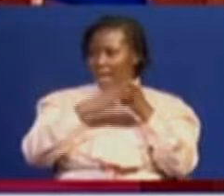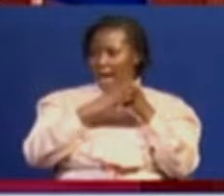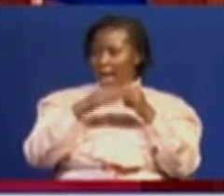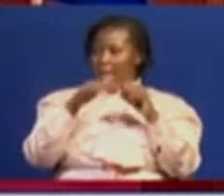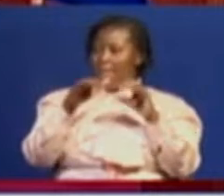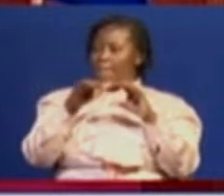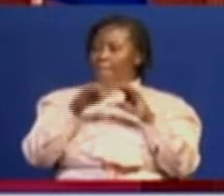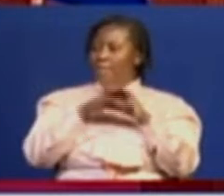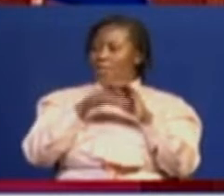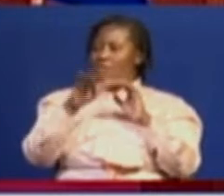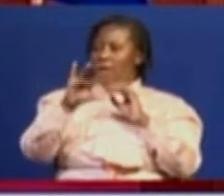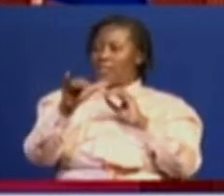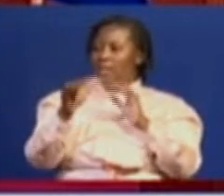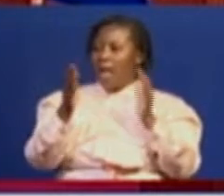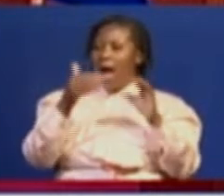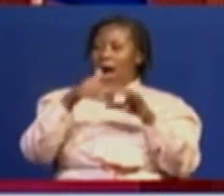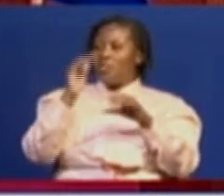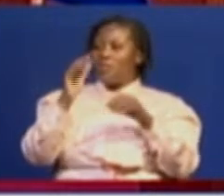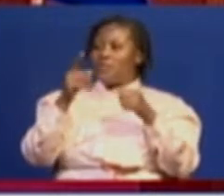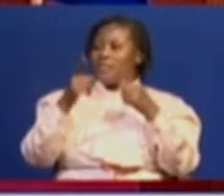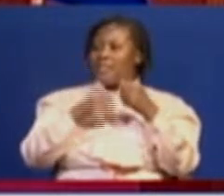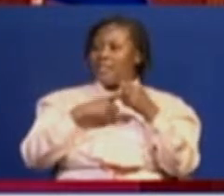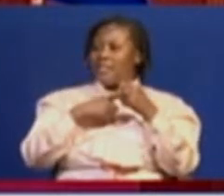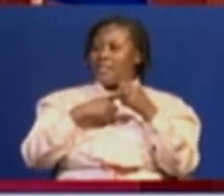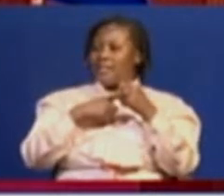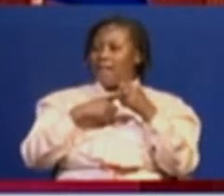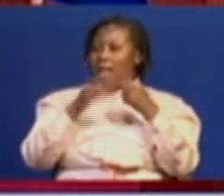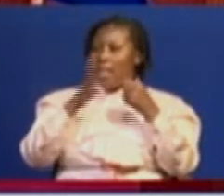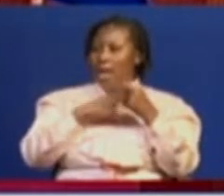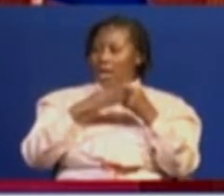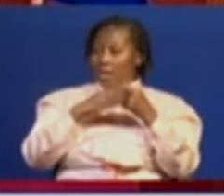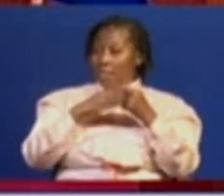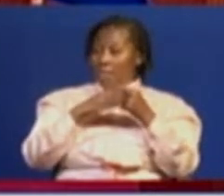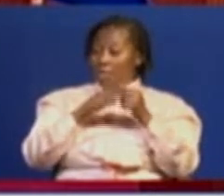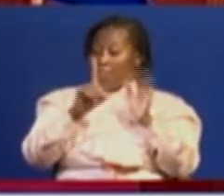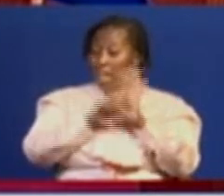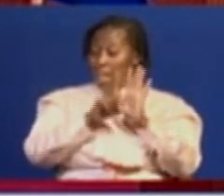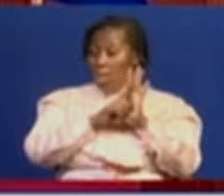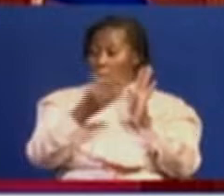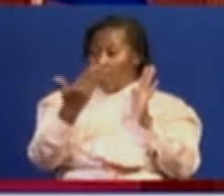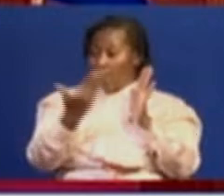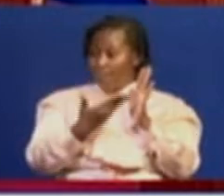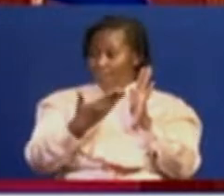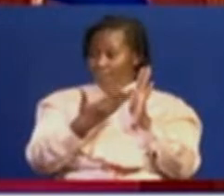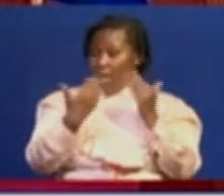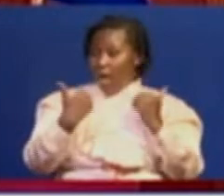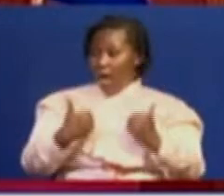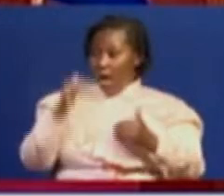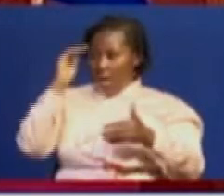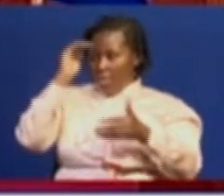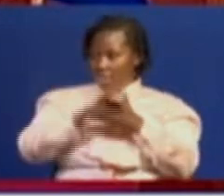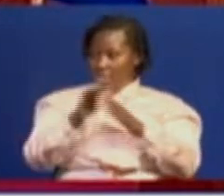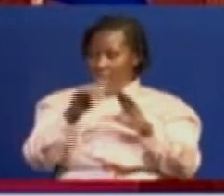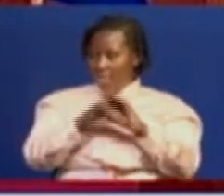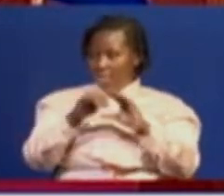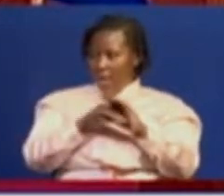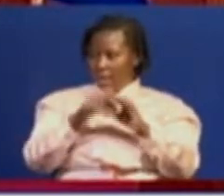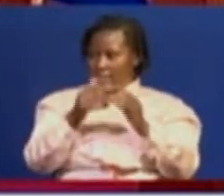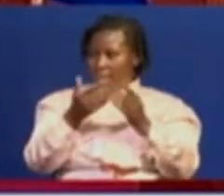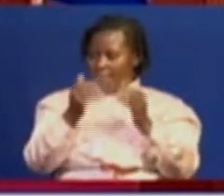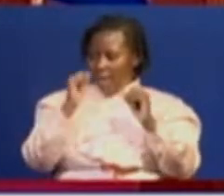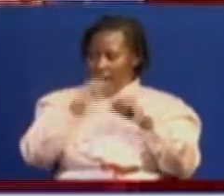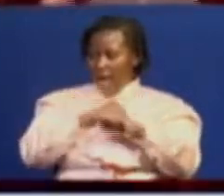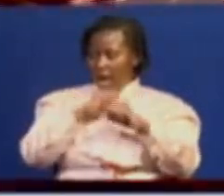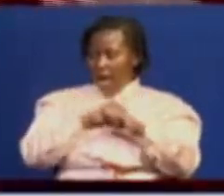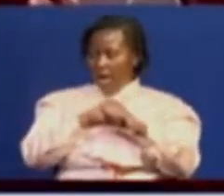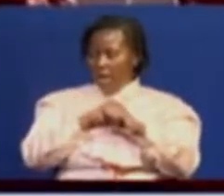the county assembly out of the 69 members as per the law, and I believe the members